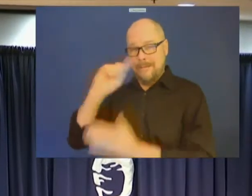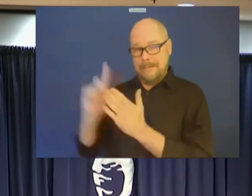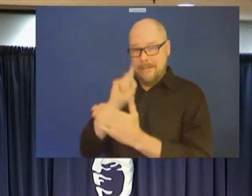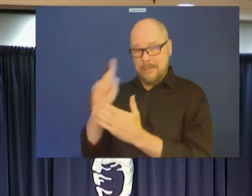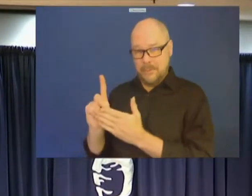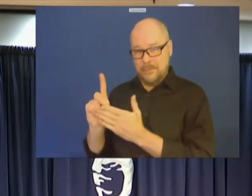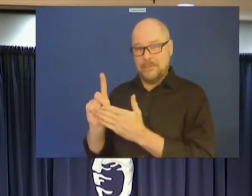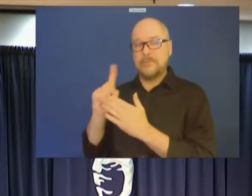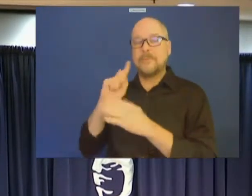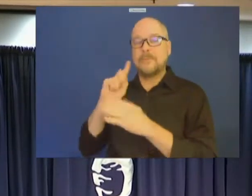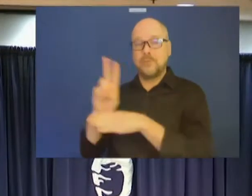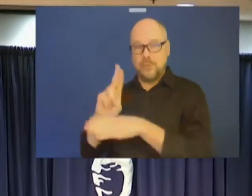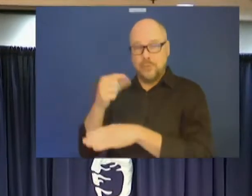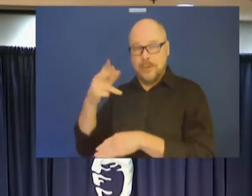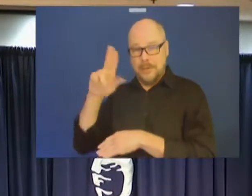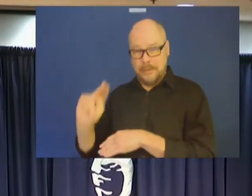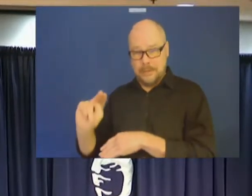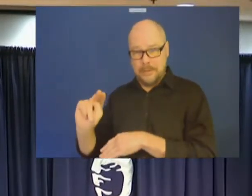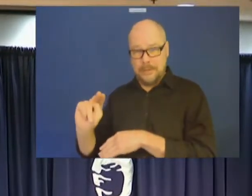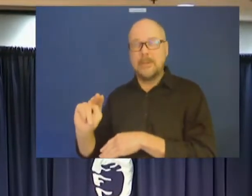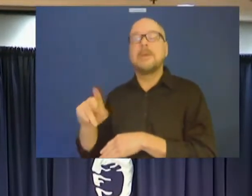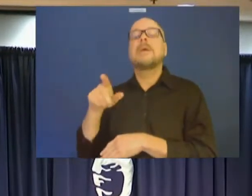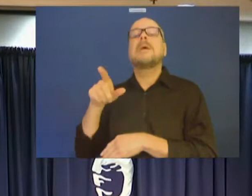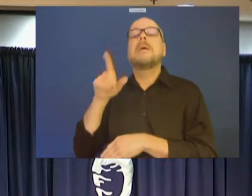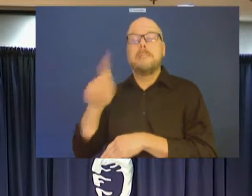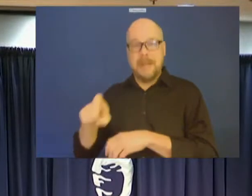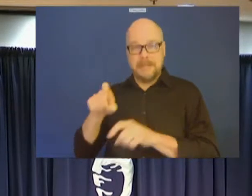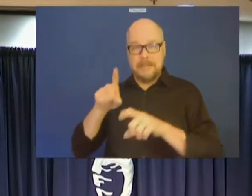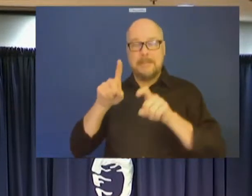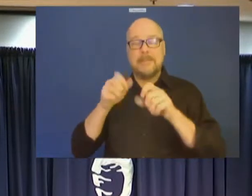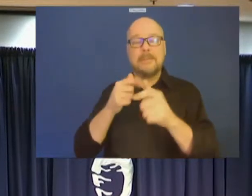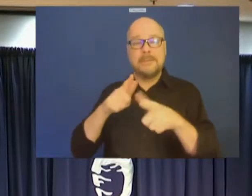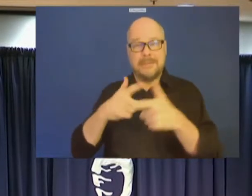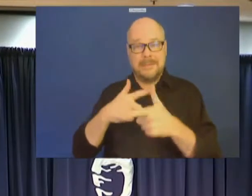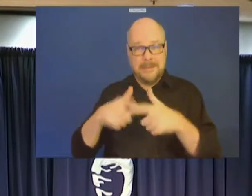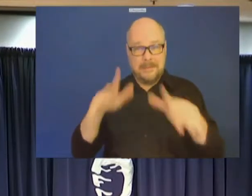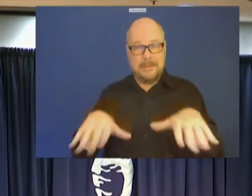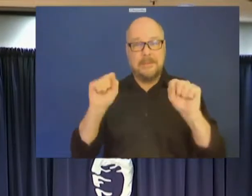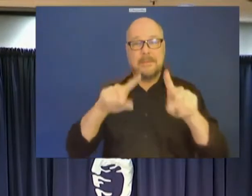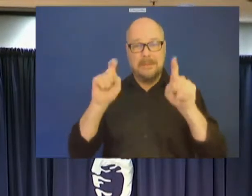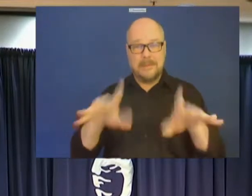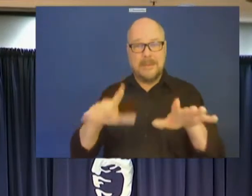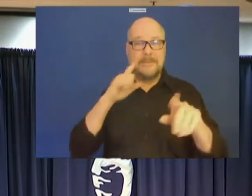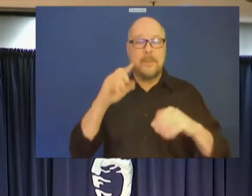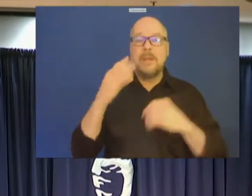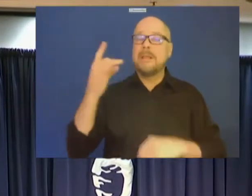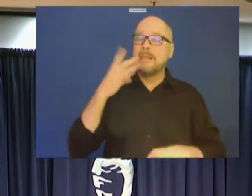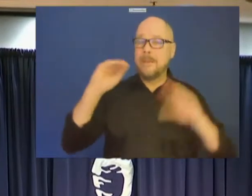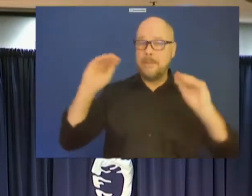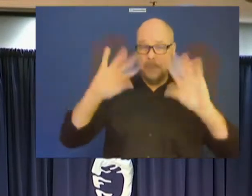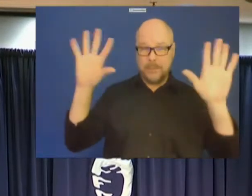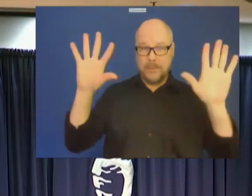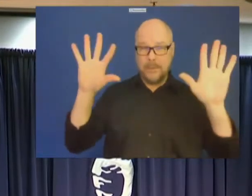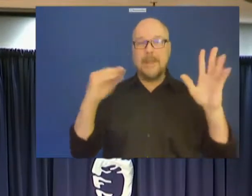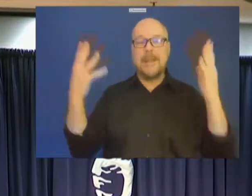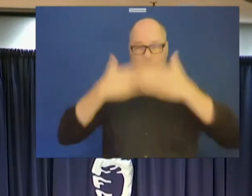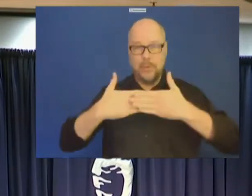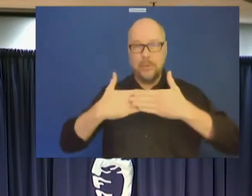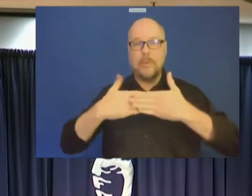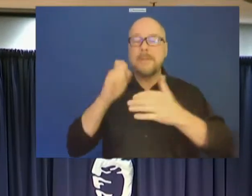the recruits must pass a daytime and nighttime firearms qualification course with a score of 70% or